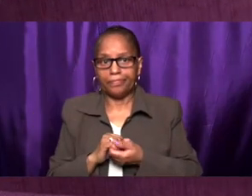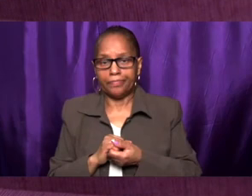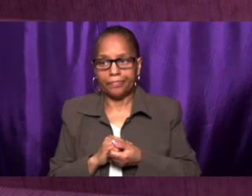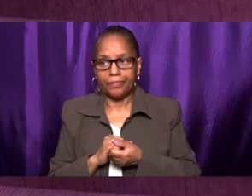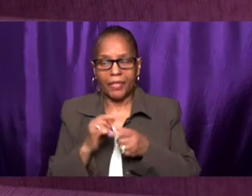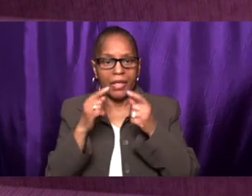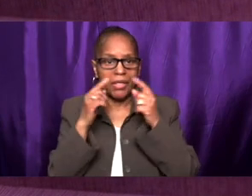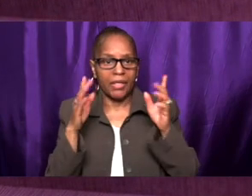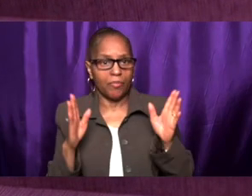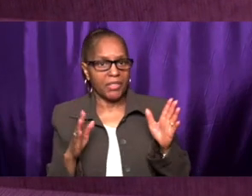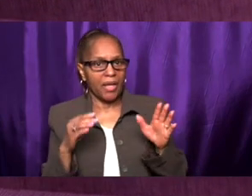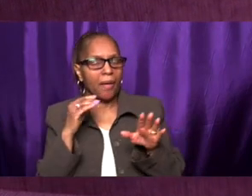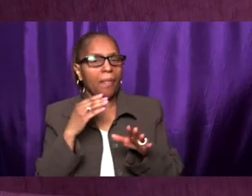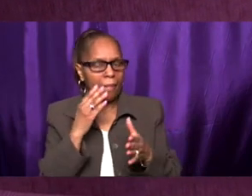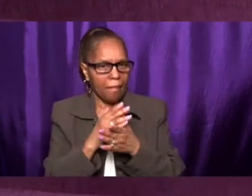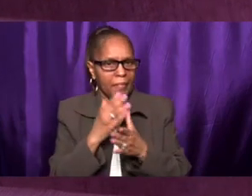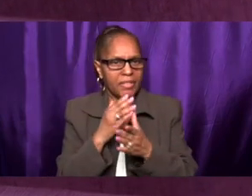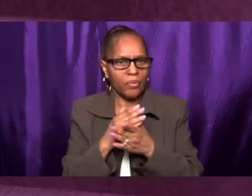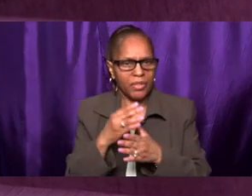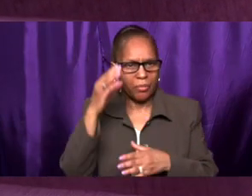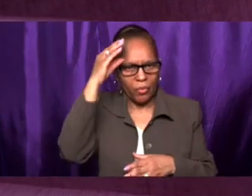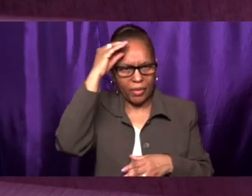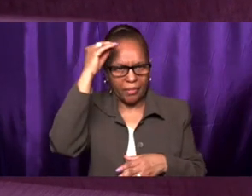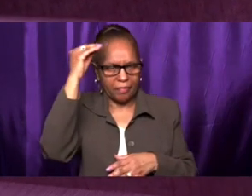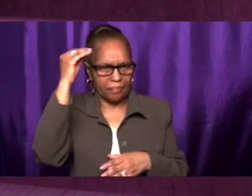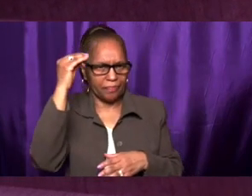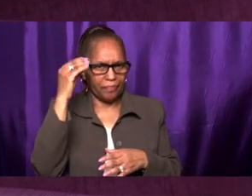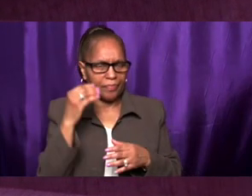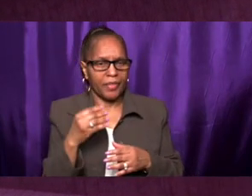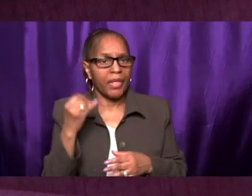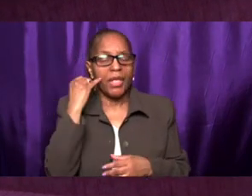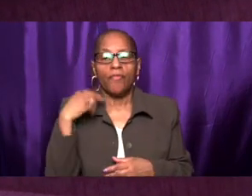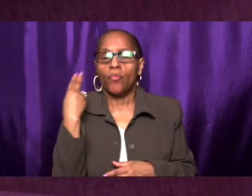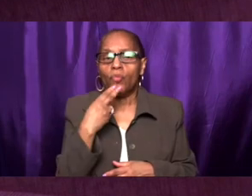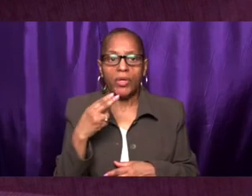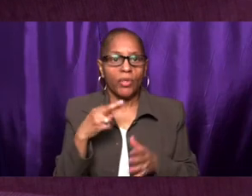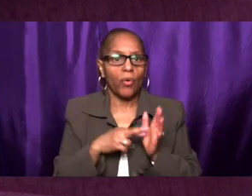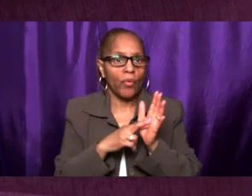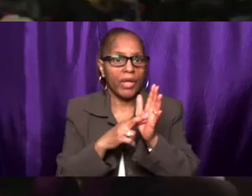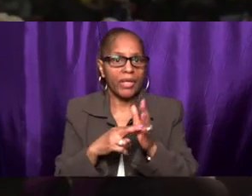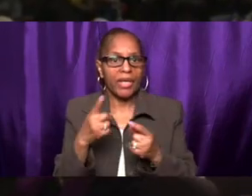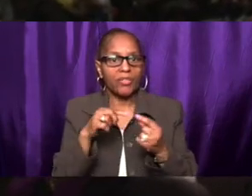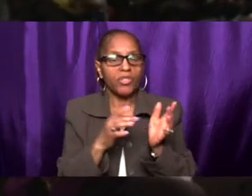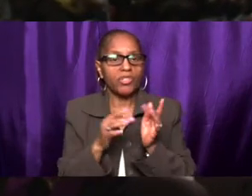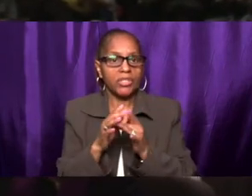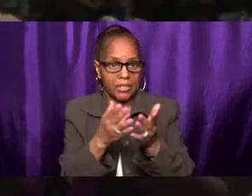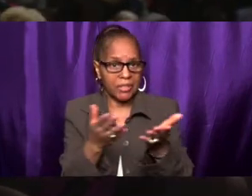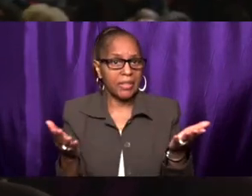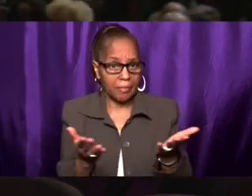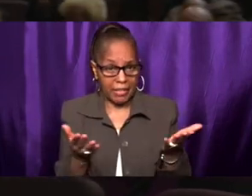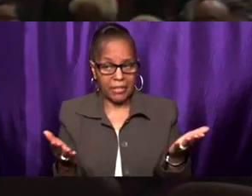the enemy started messing with the boy. Because even if we don't recognize when Jesus is in the place,